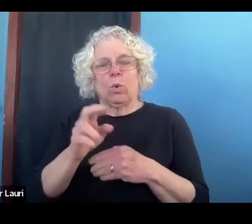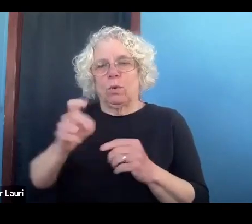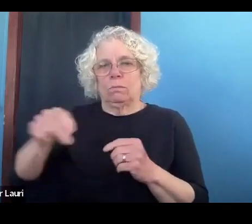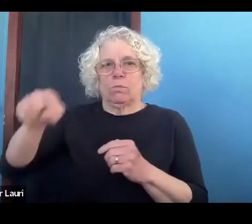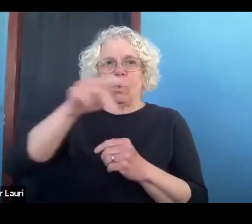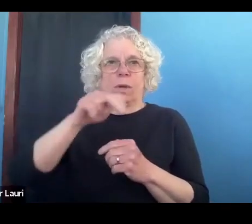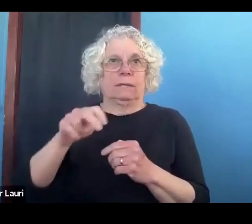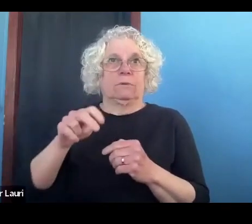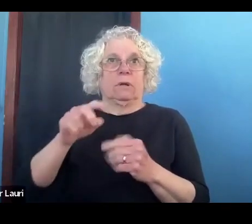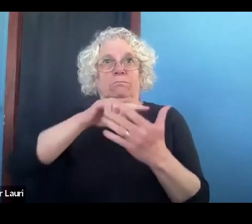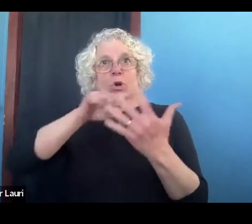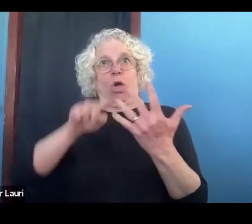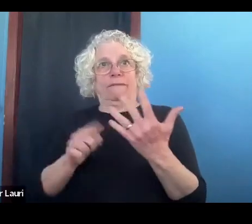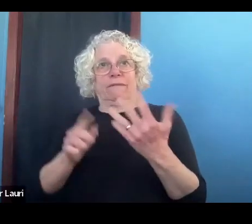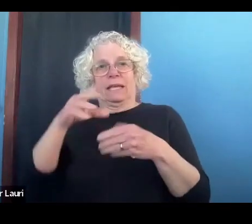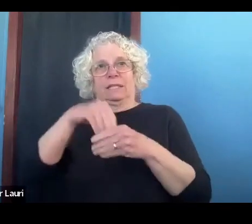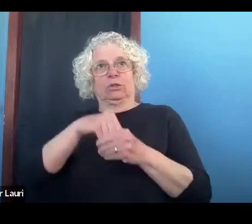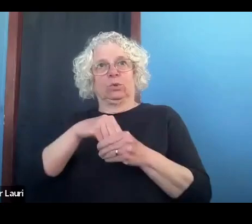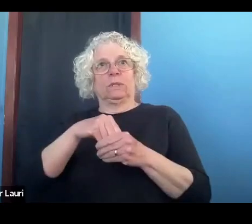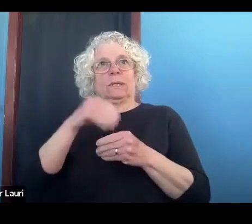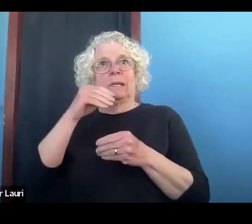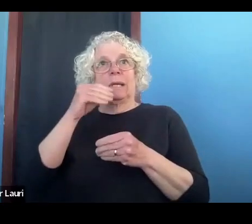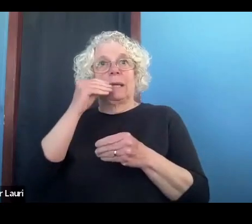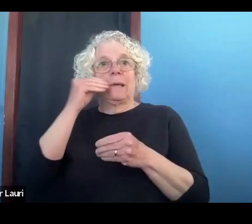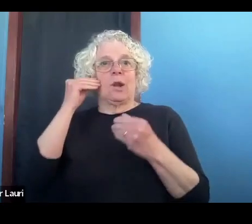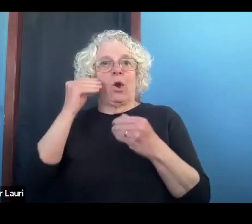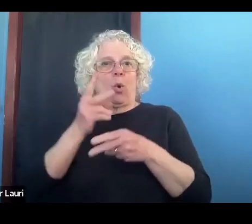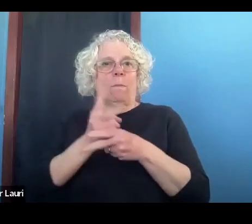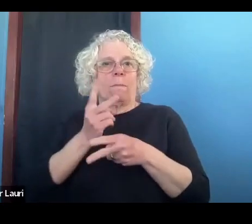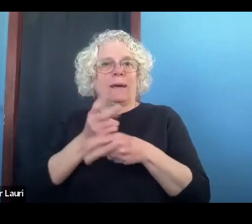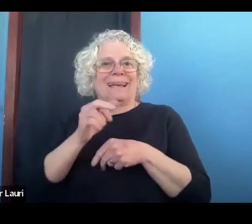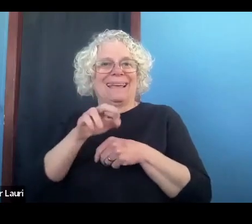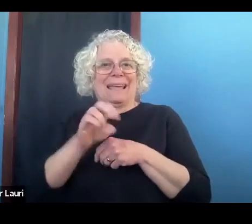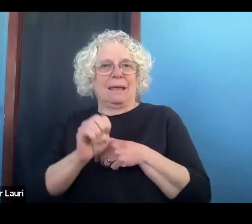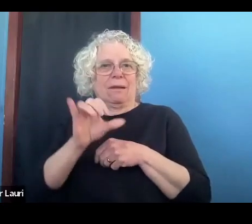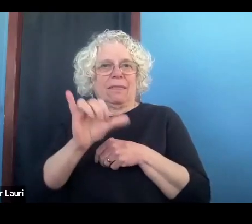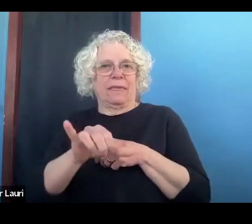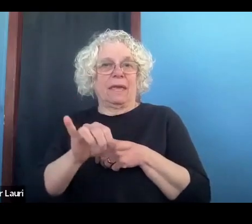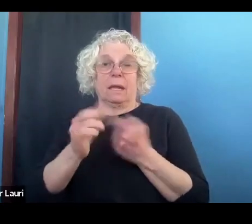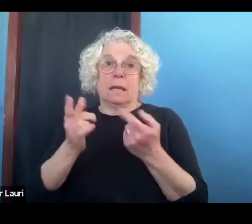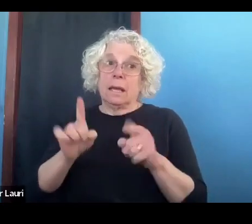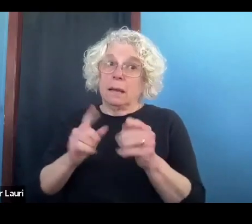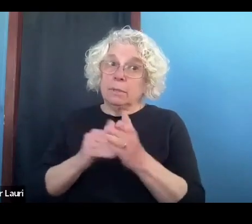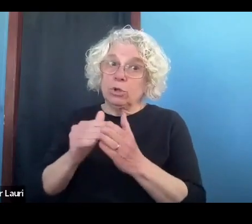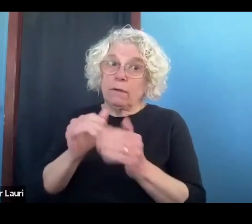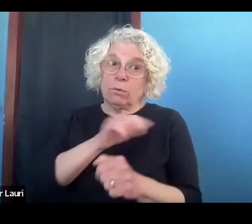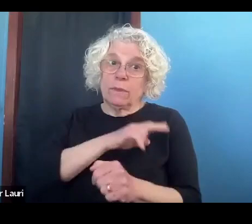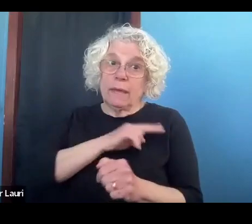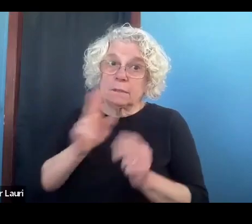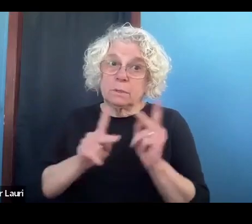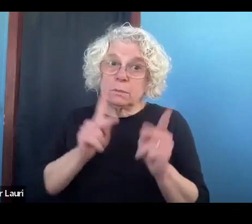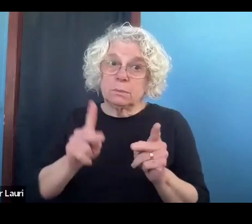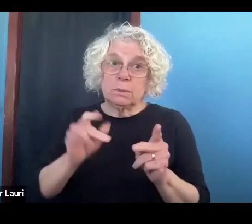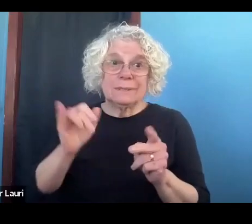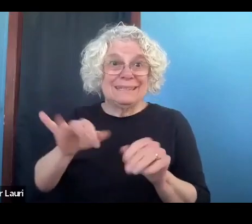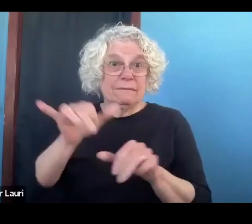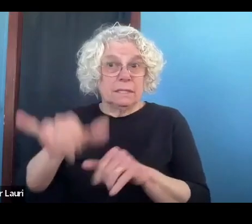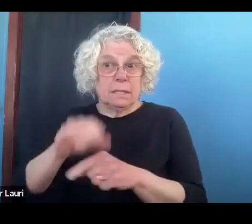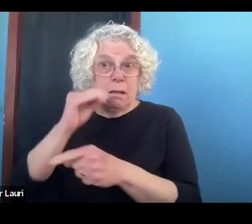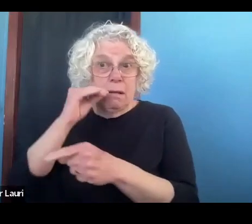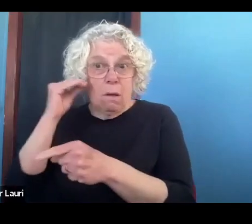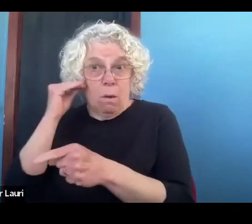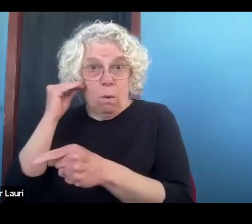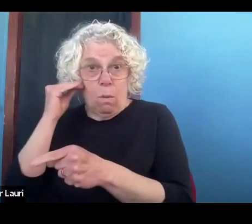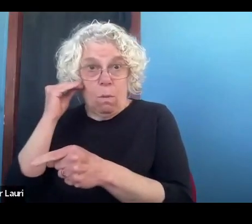around. We utilize home care with a lot of our hospice patients, especially if they're staying in the home